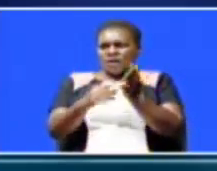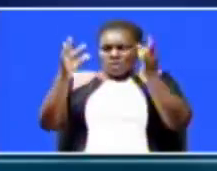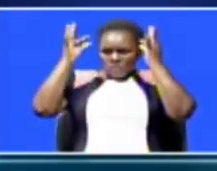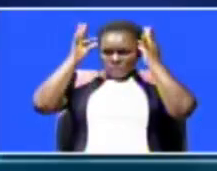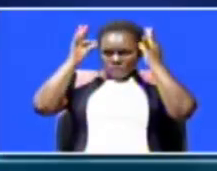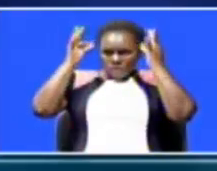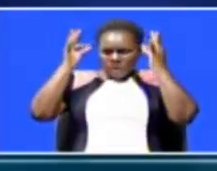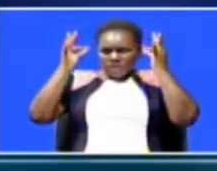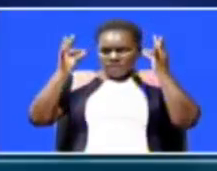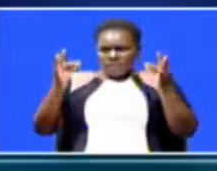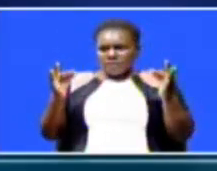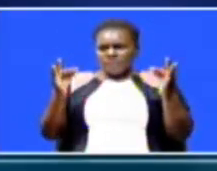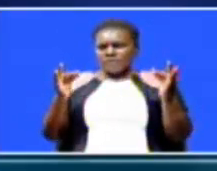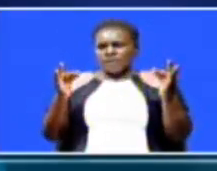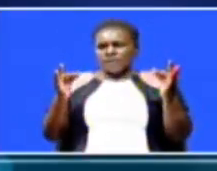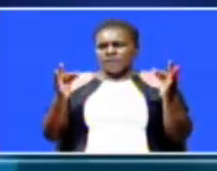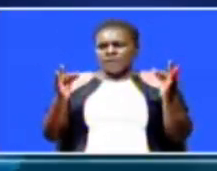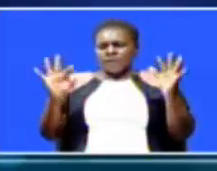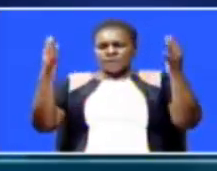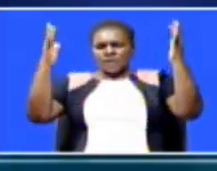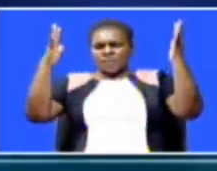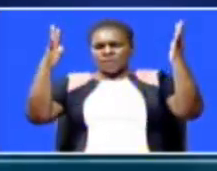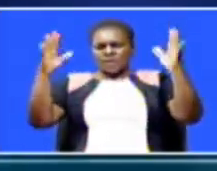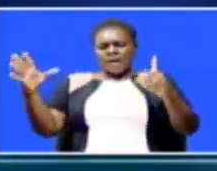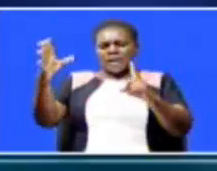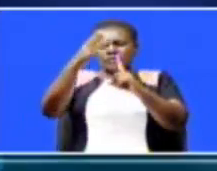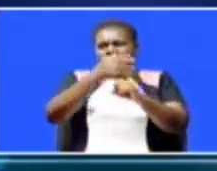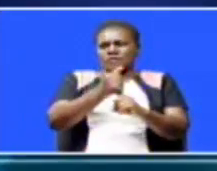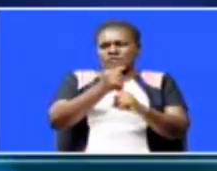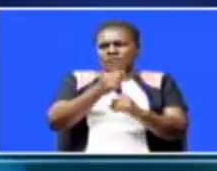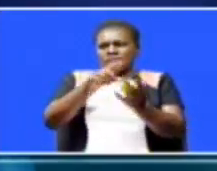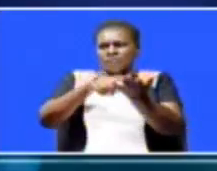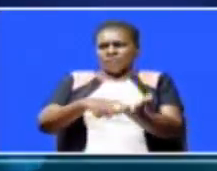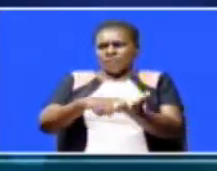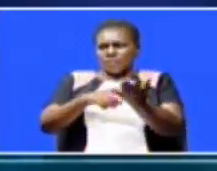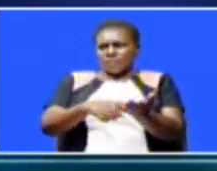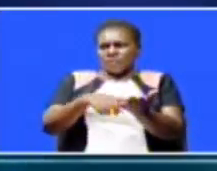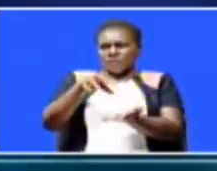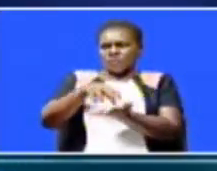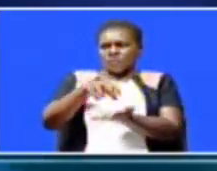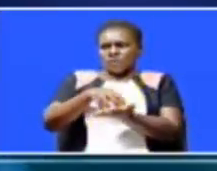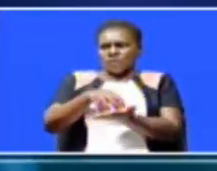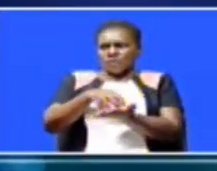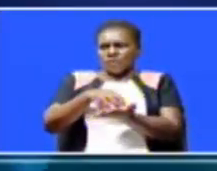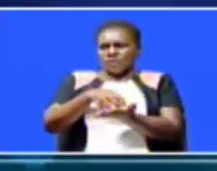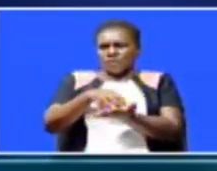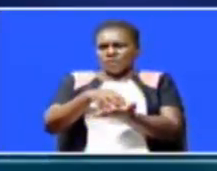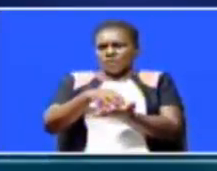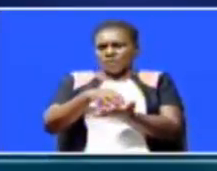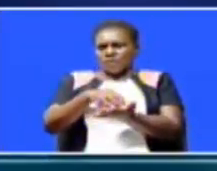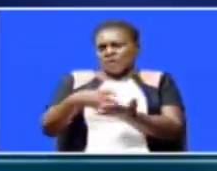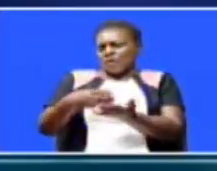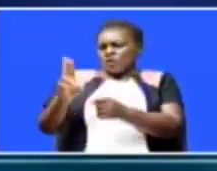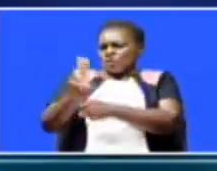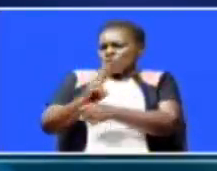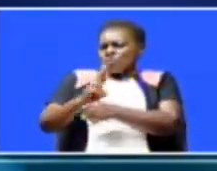have become social symbols for couples to celebrate their achievements and emphasize status. It is a spending